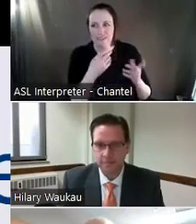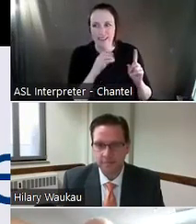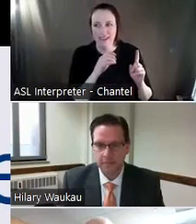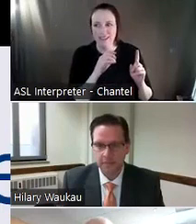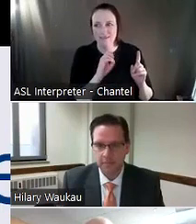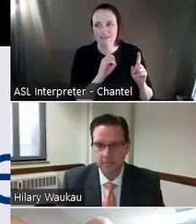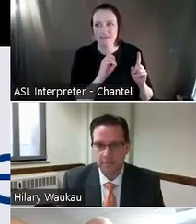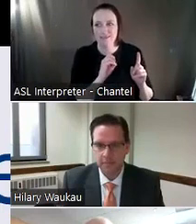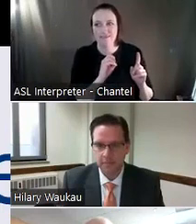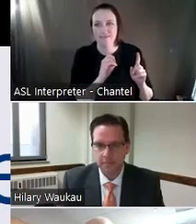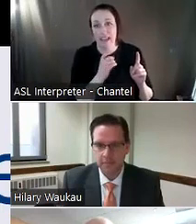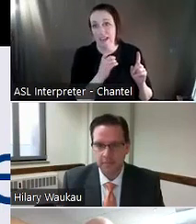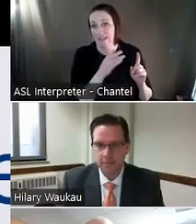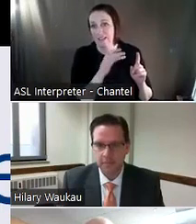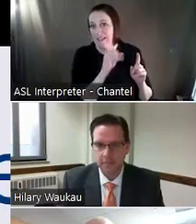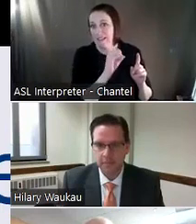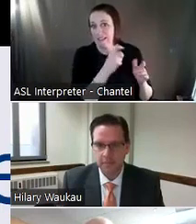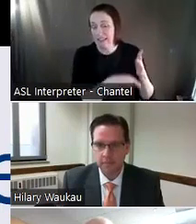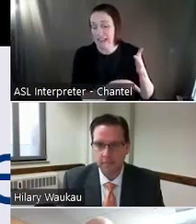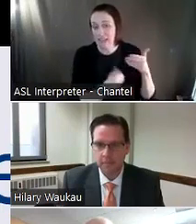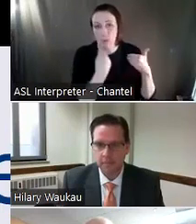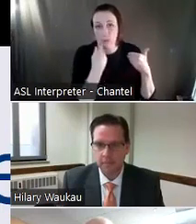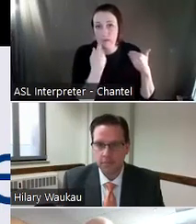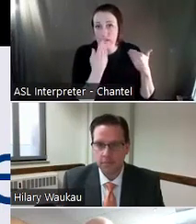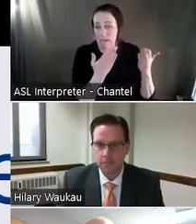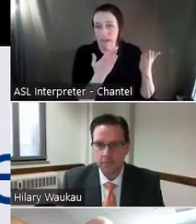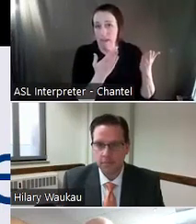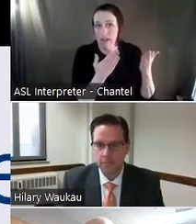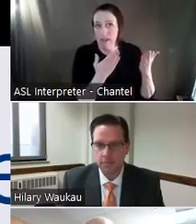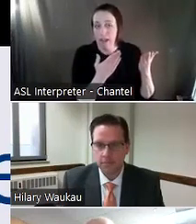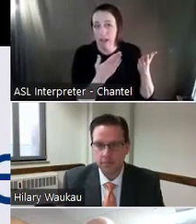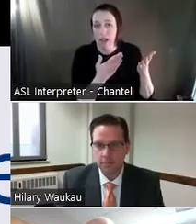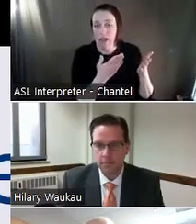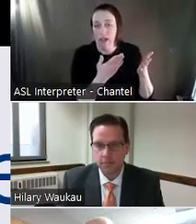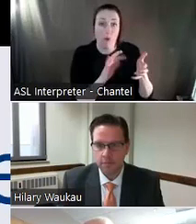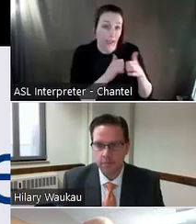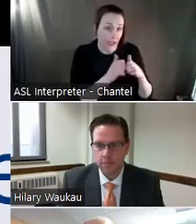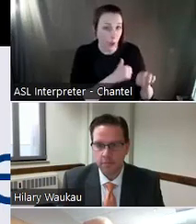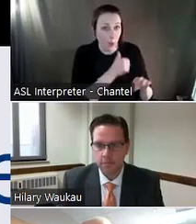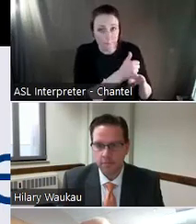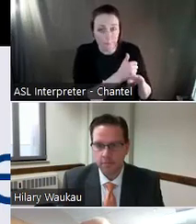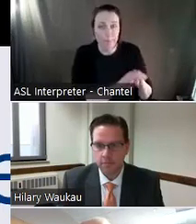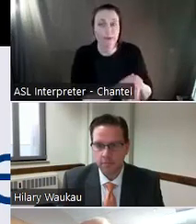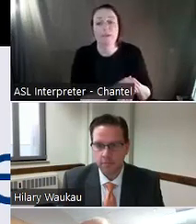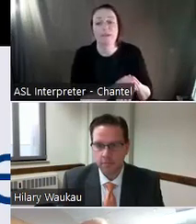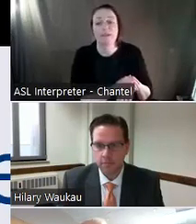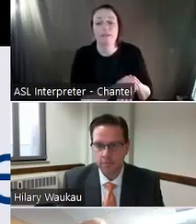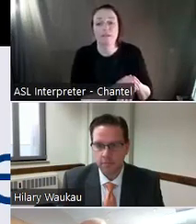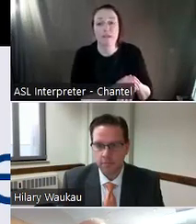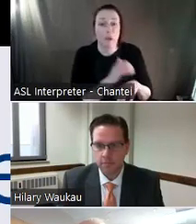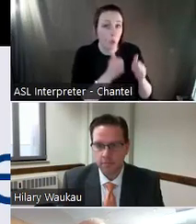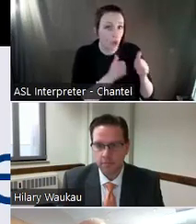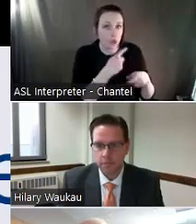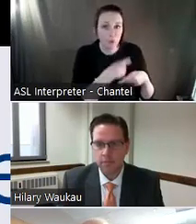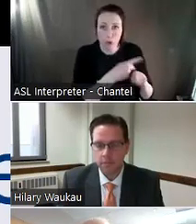to how the excise tax would be implemented with regard to specific products. So what